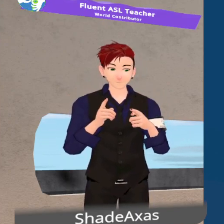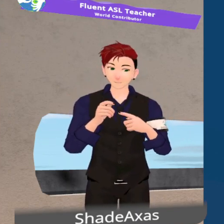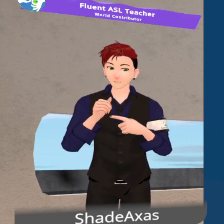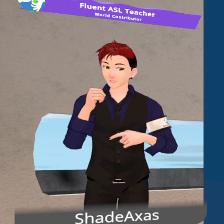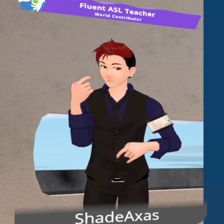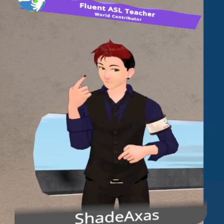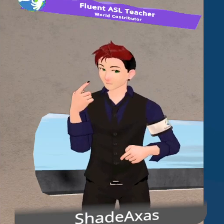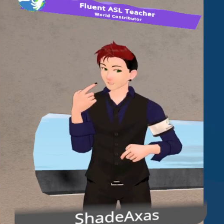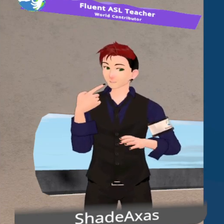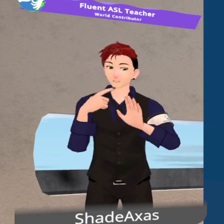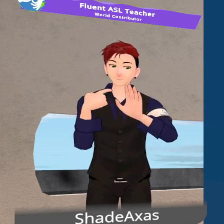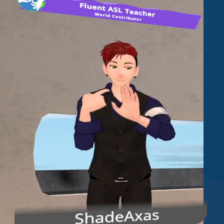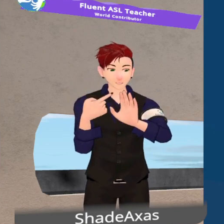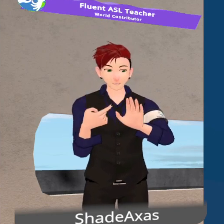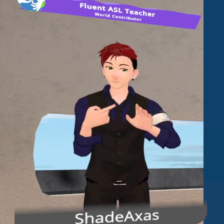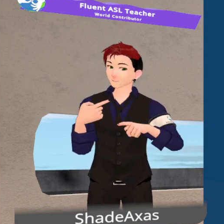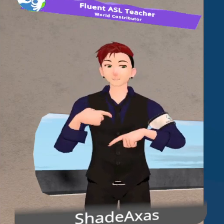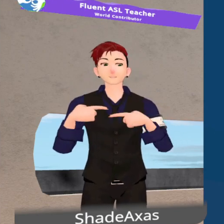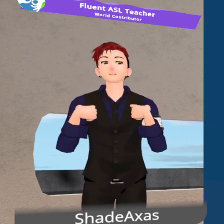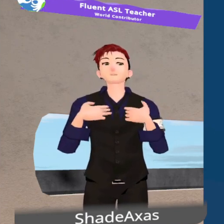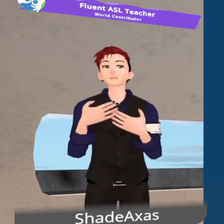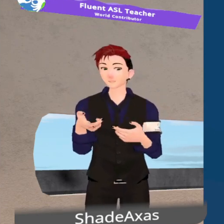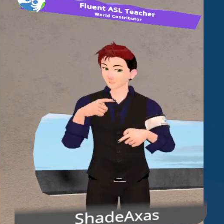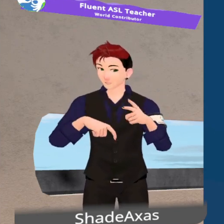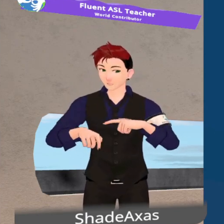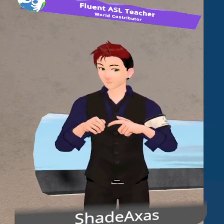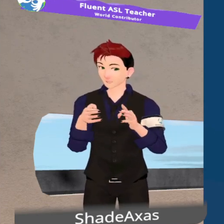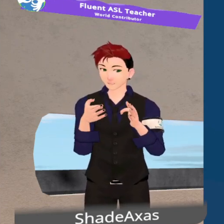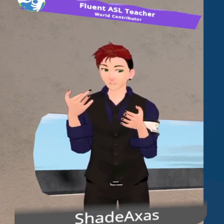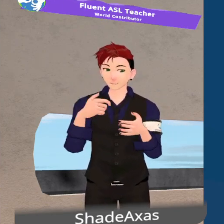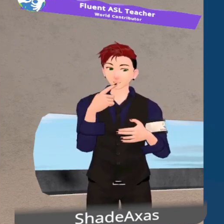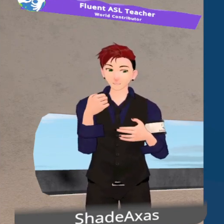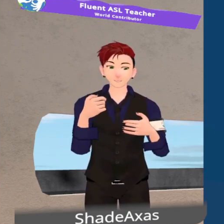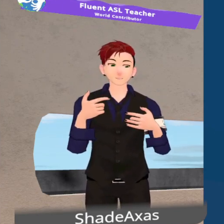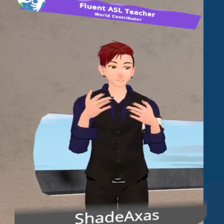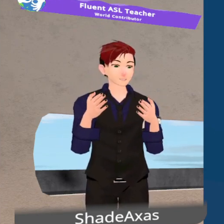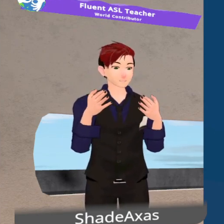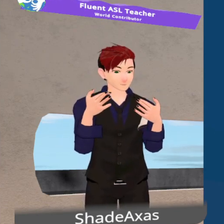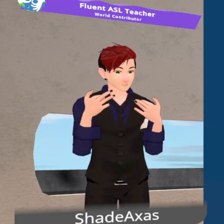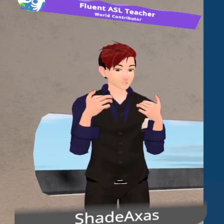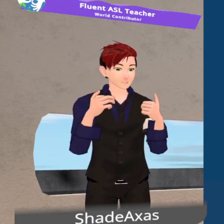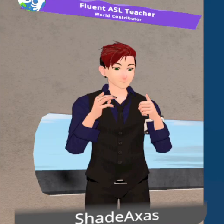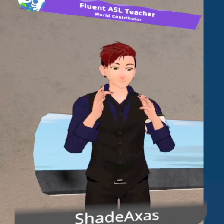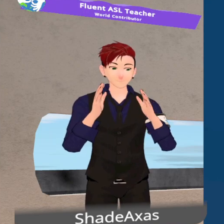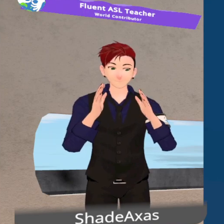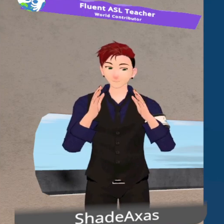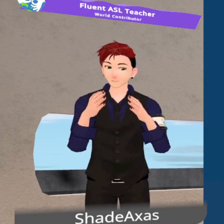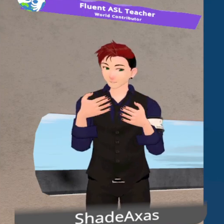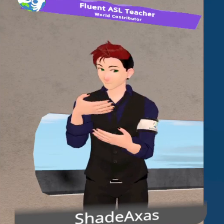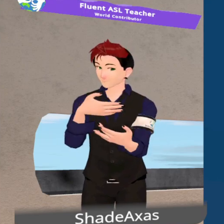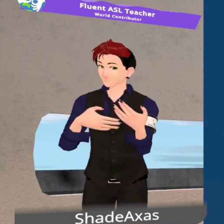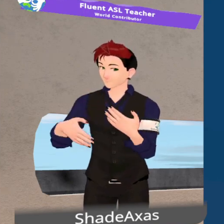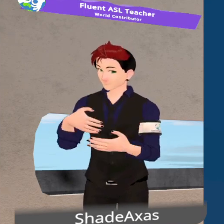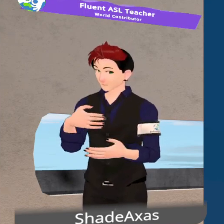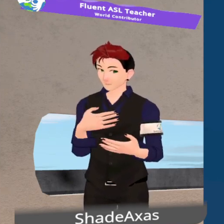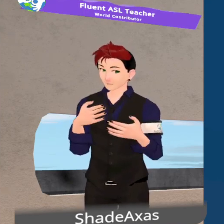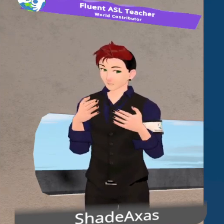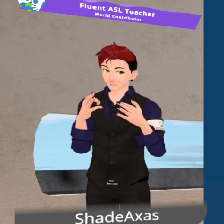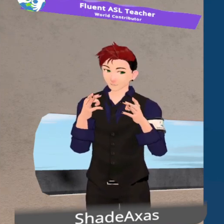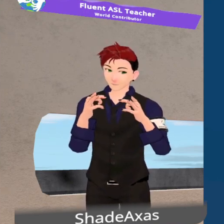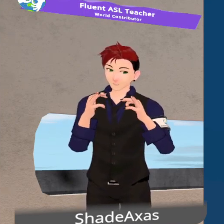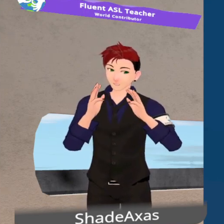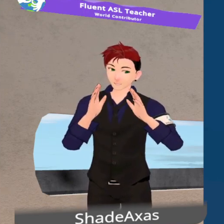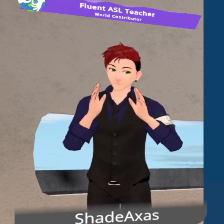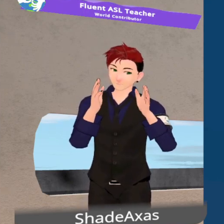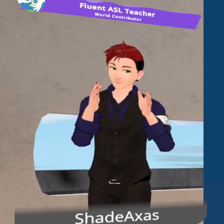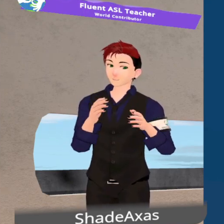them and you don't understand something, tell them. They will be happy to go back and explain again because they just want that human